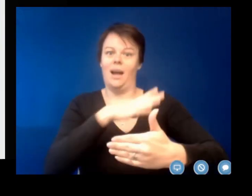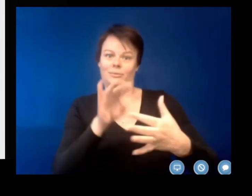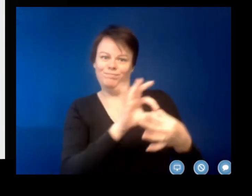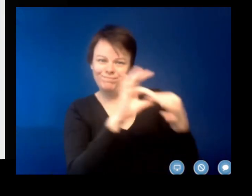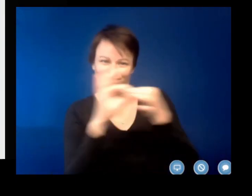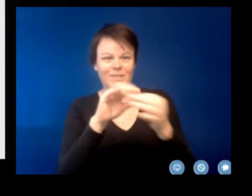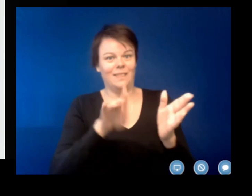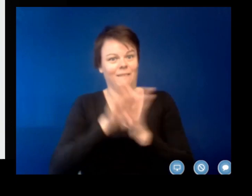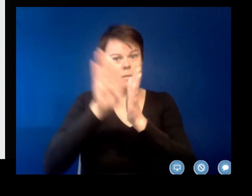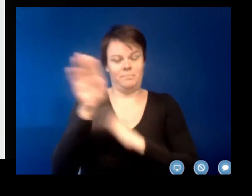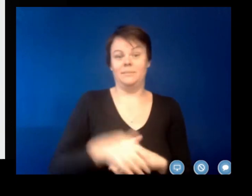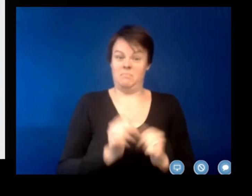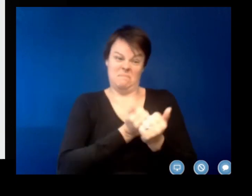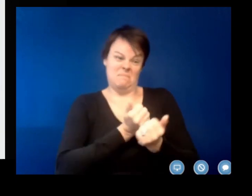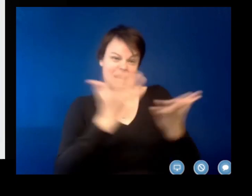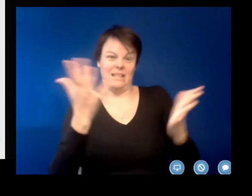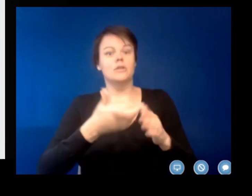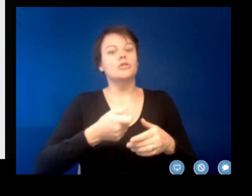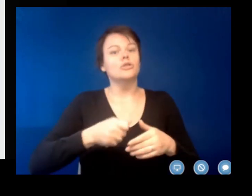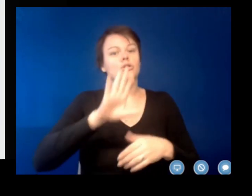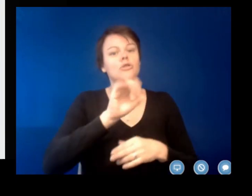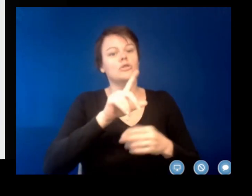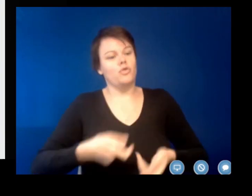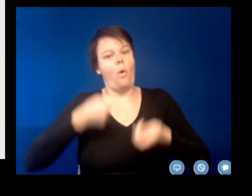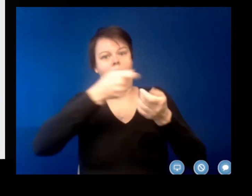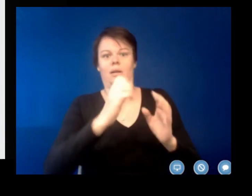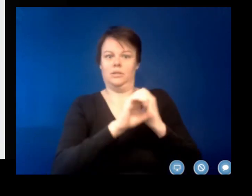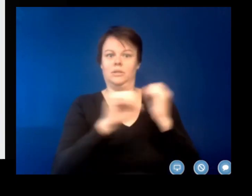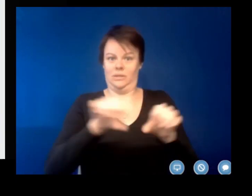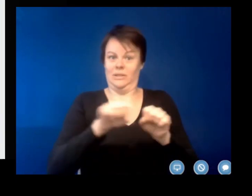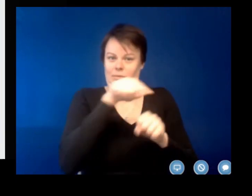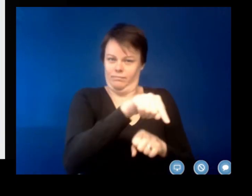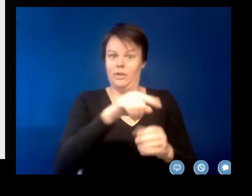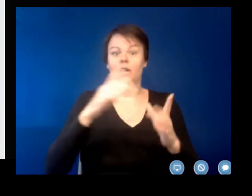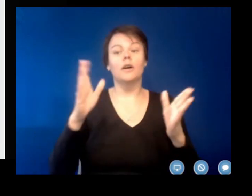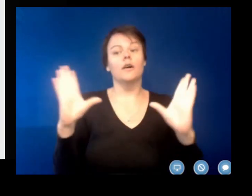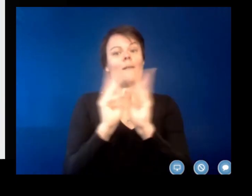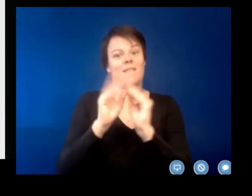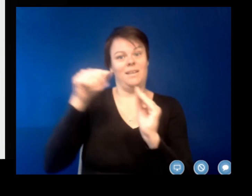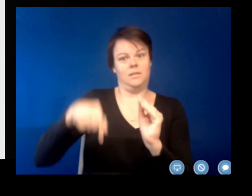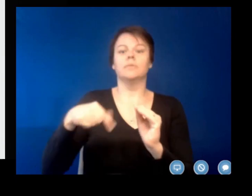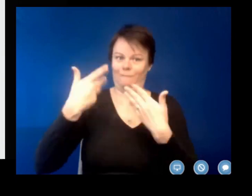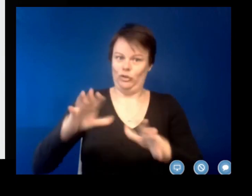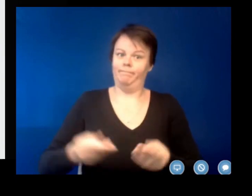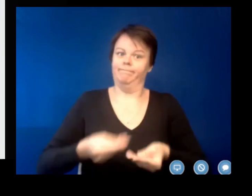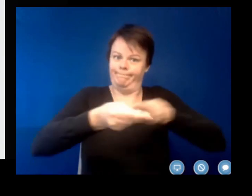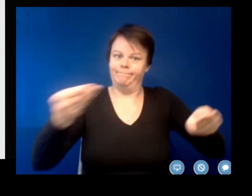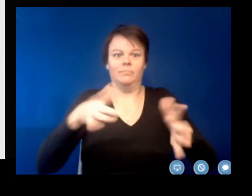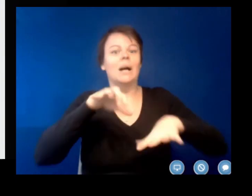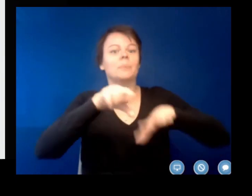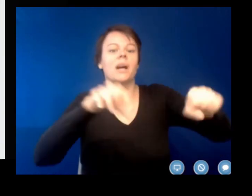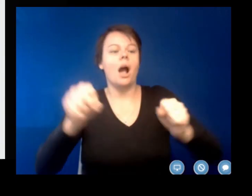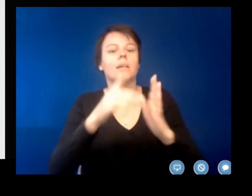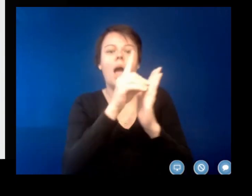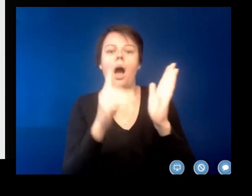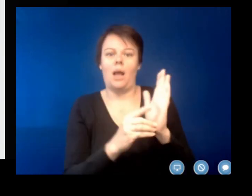processes related to these developments. Many scholars at this conference have given empirical data how